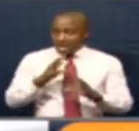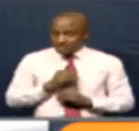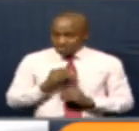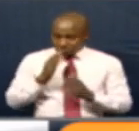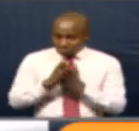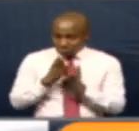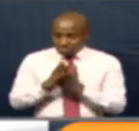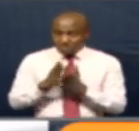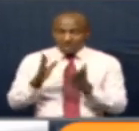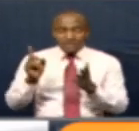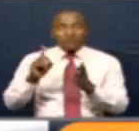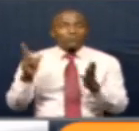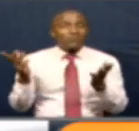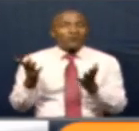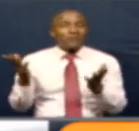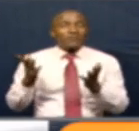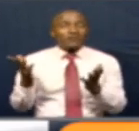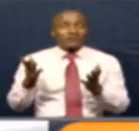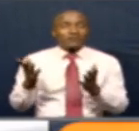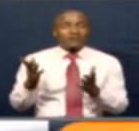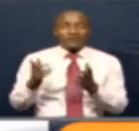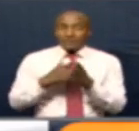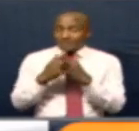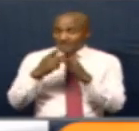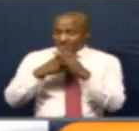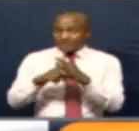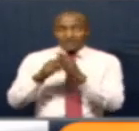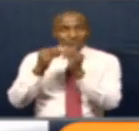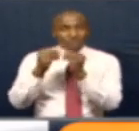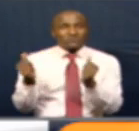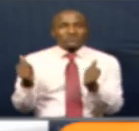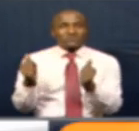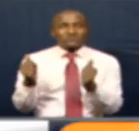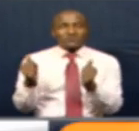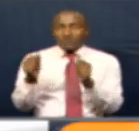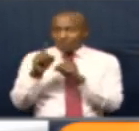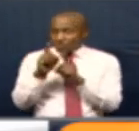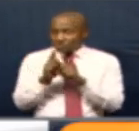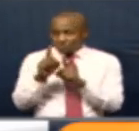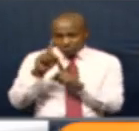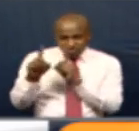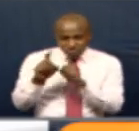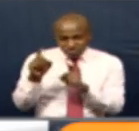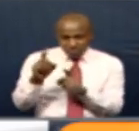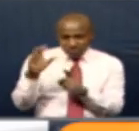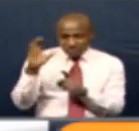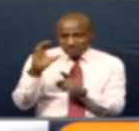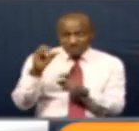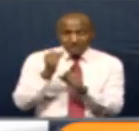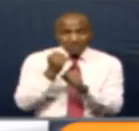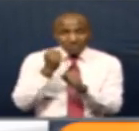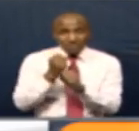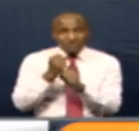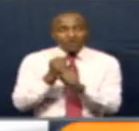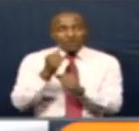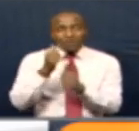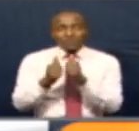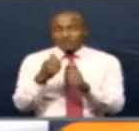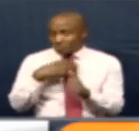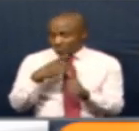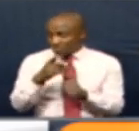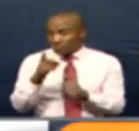of where Nairobi is today and start to deal with it. There is also the question of the civic duty which the residents